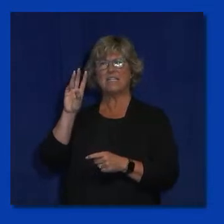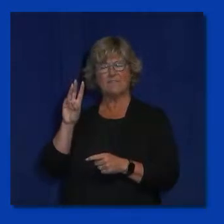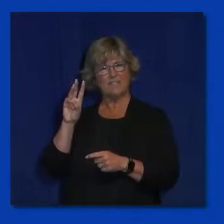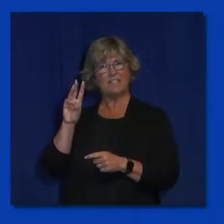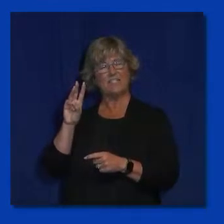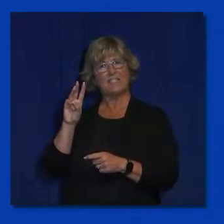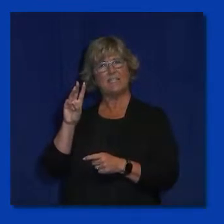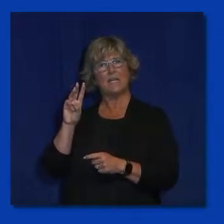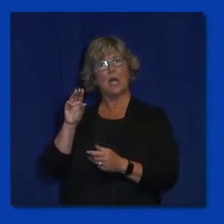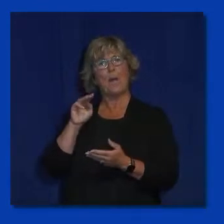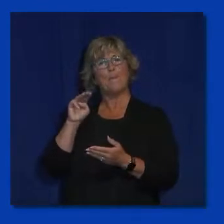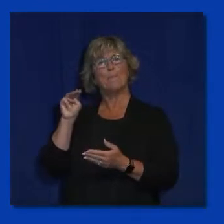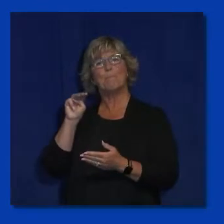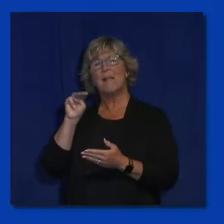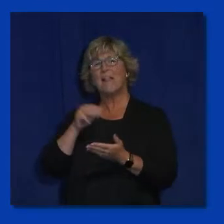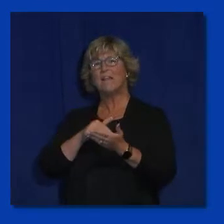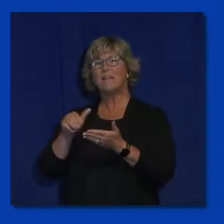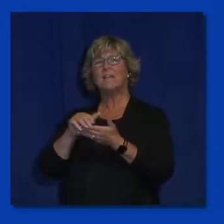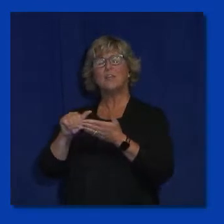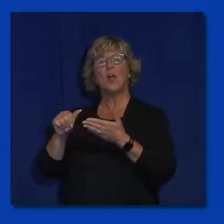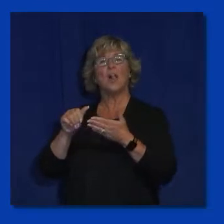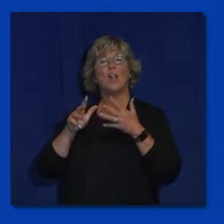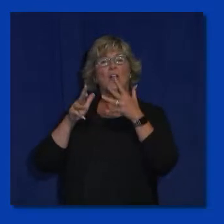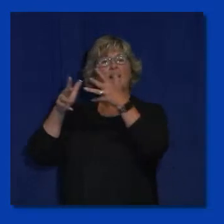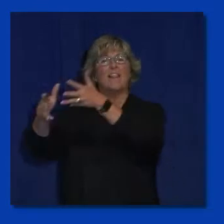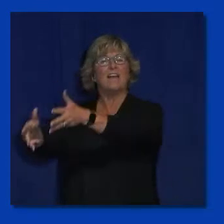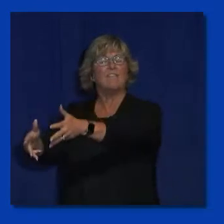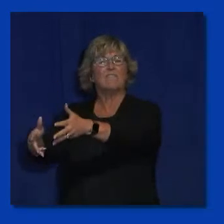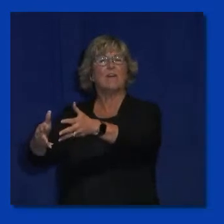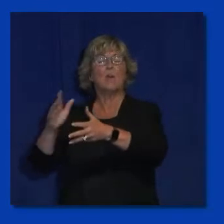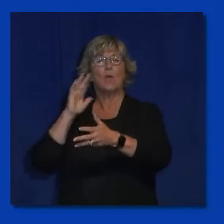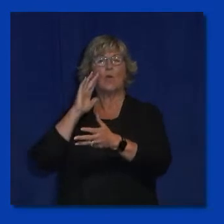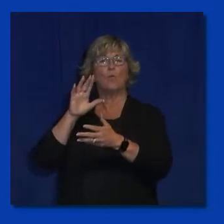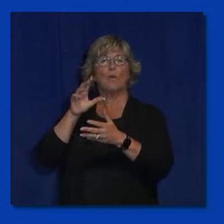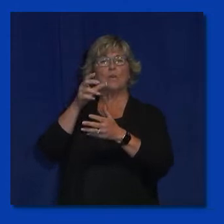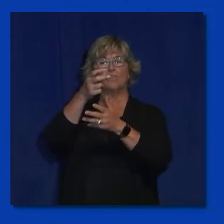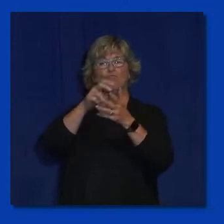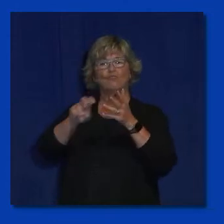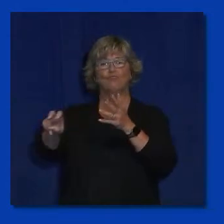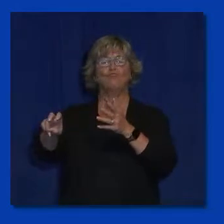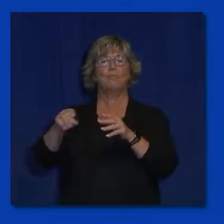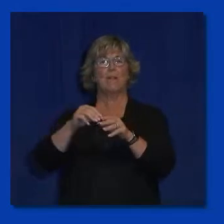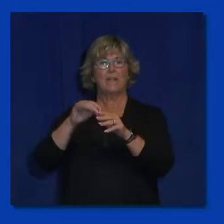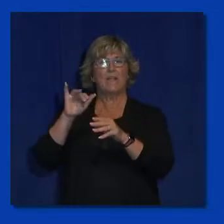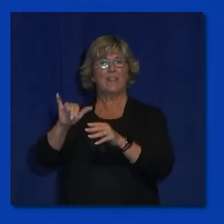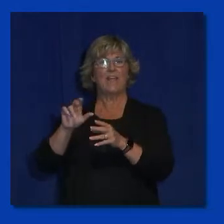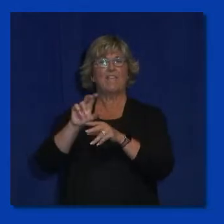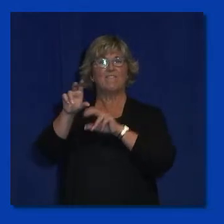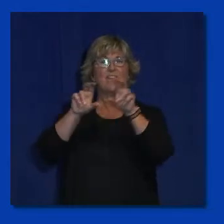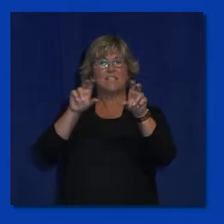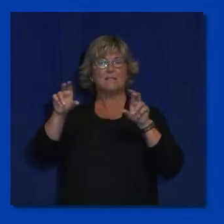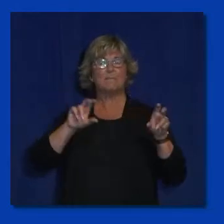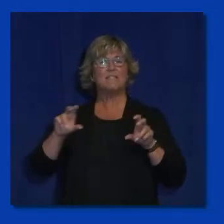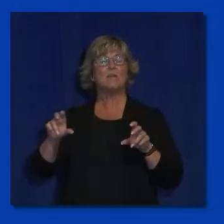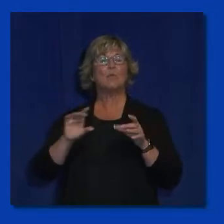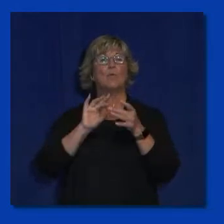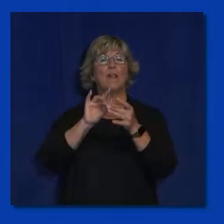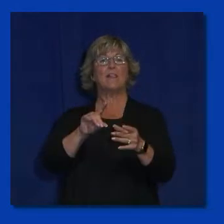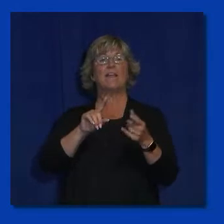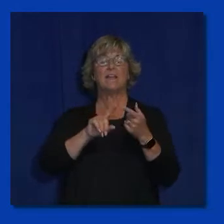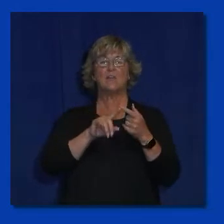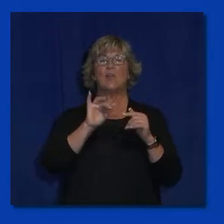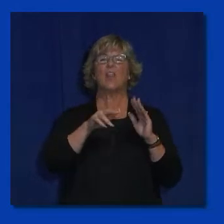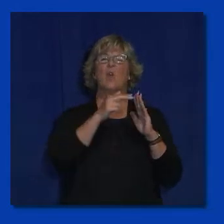$476 million spillover that will end up in our infrastructure investments pursuant to the rules